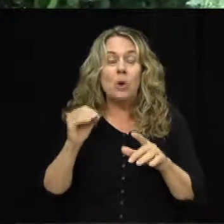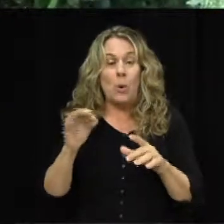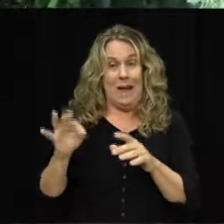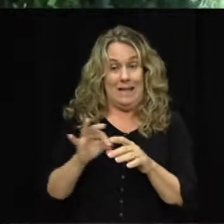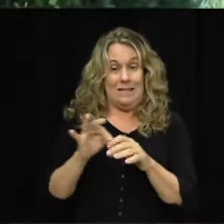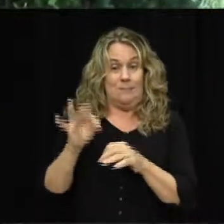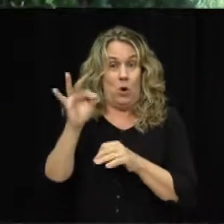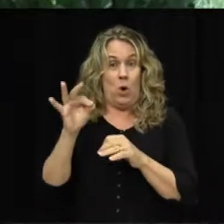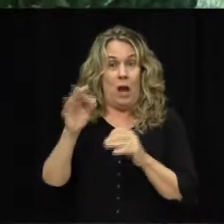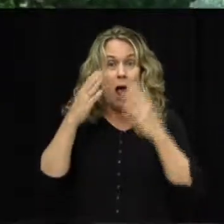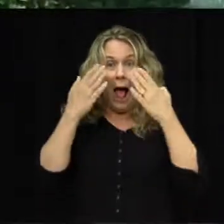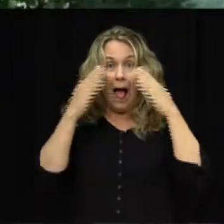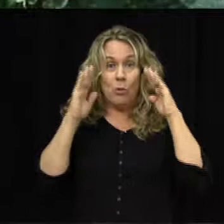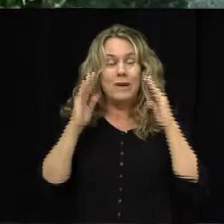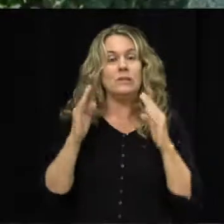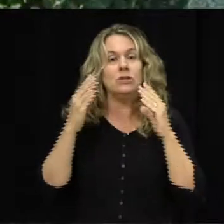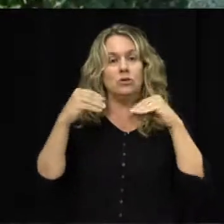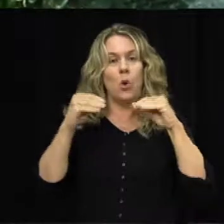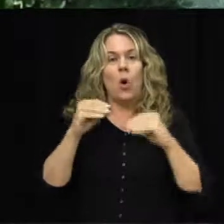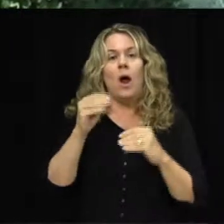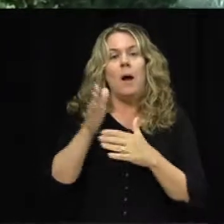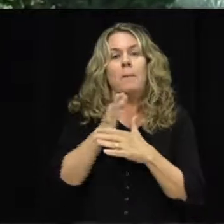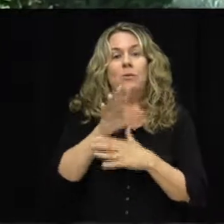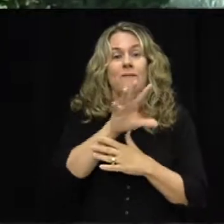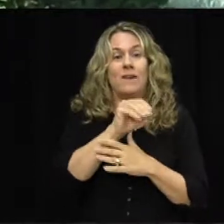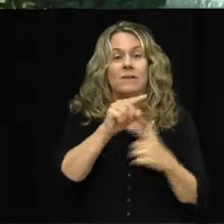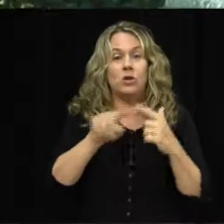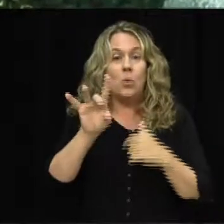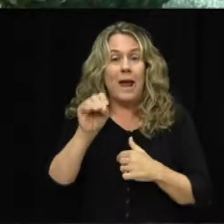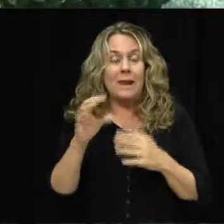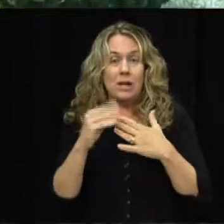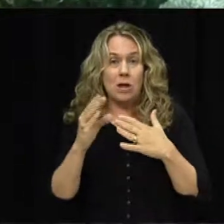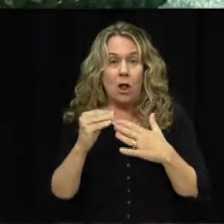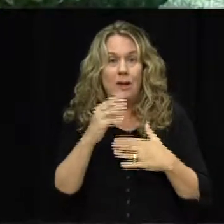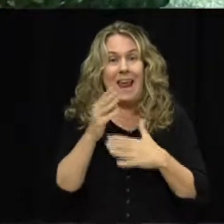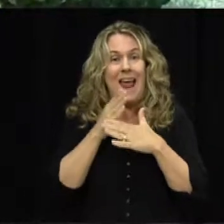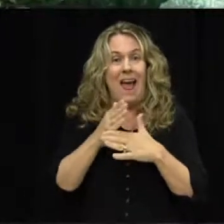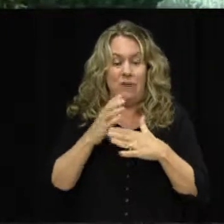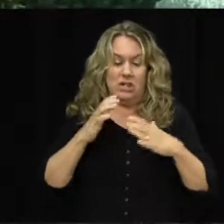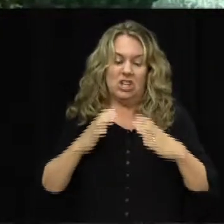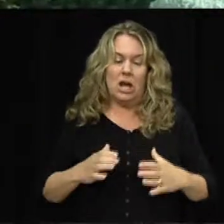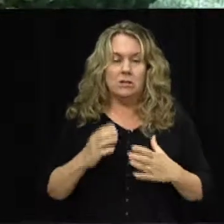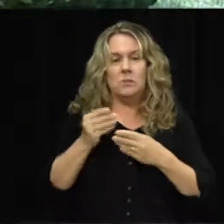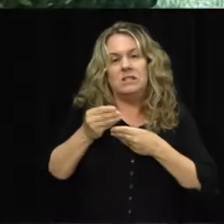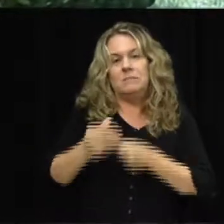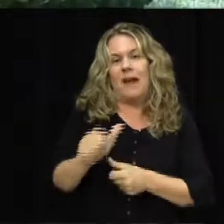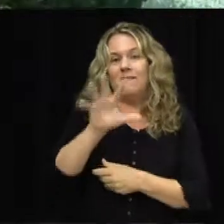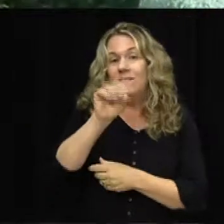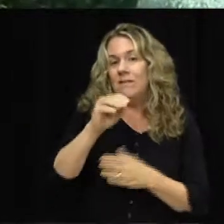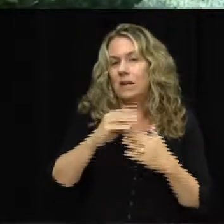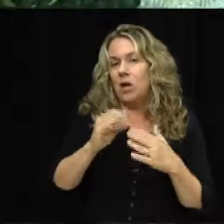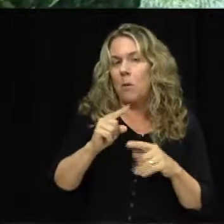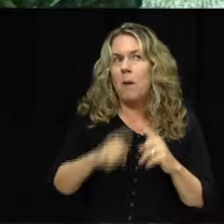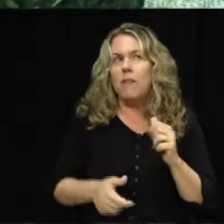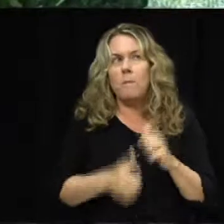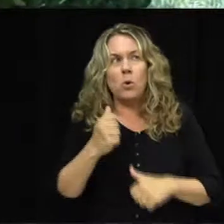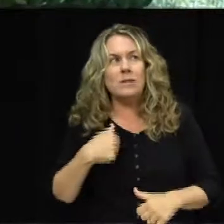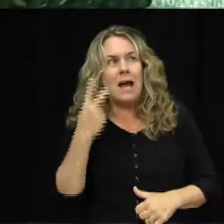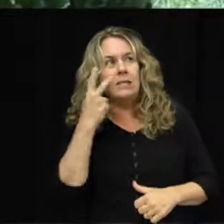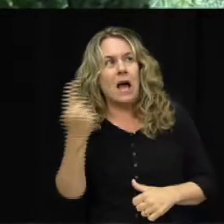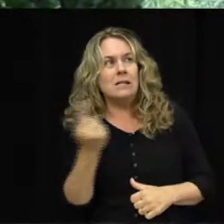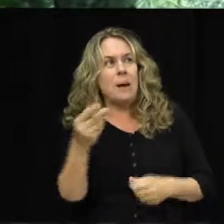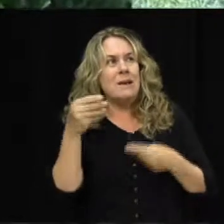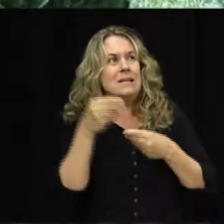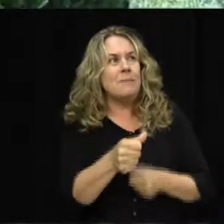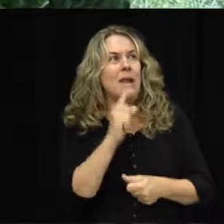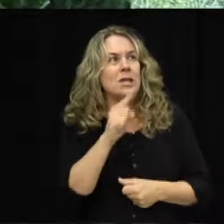So at Spirit, our costumes range from about $15 to $80, and the average customer spends about $50. But the most I've ever